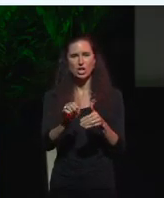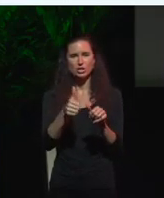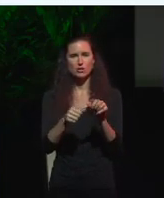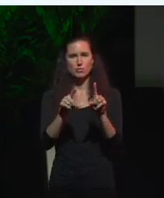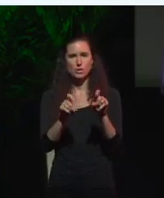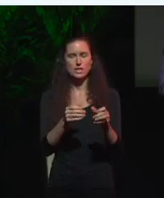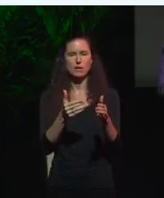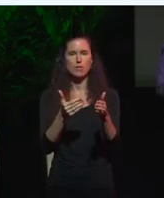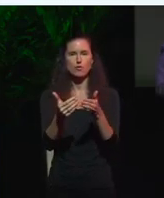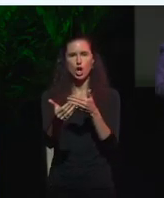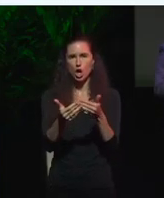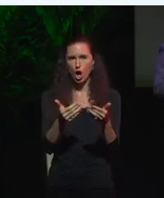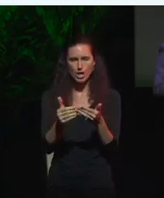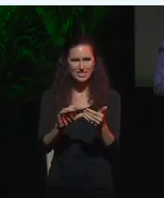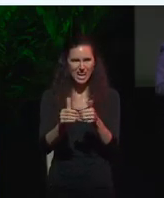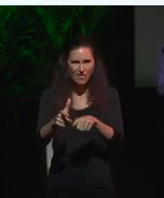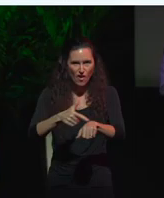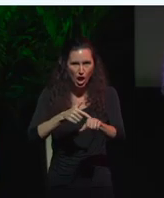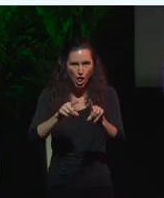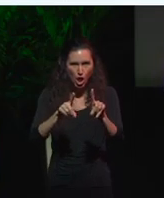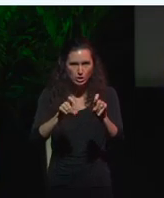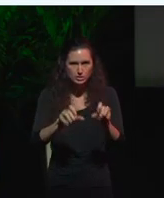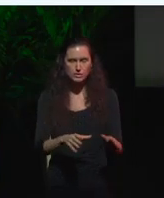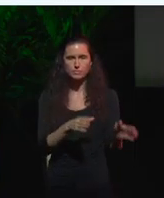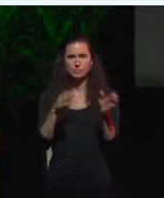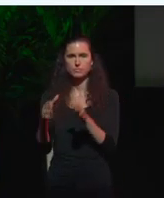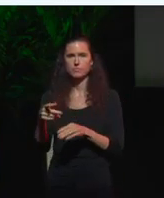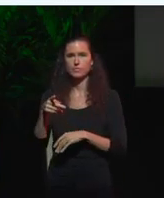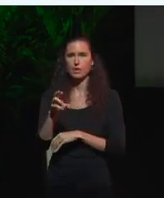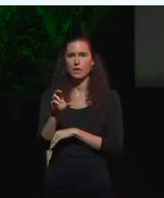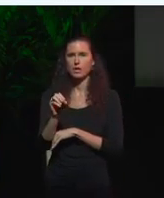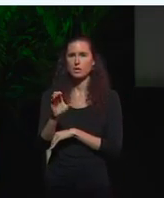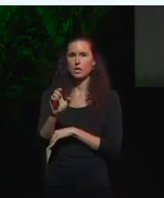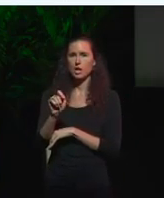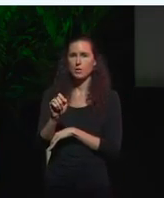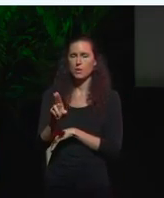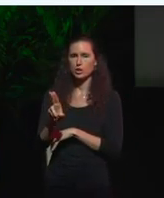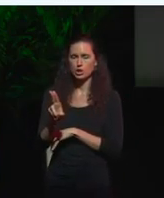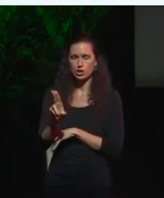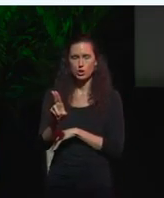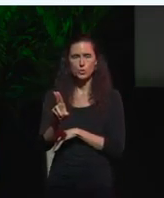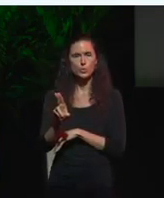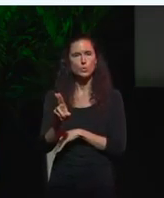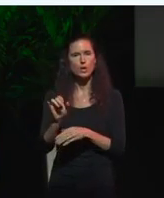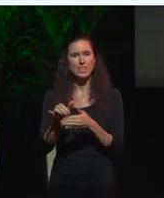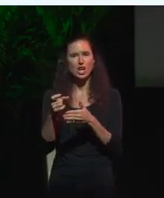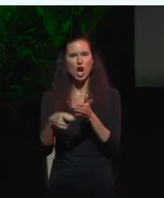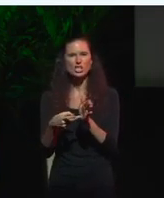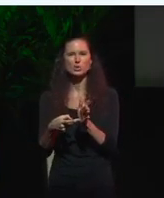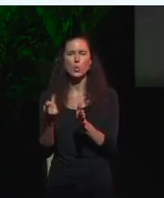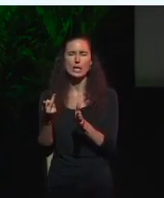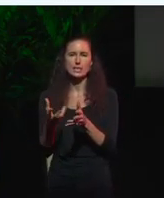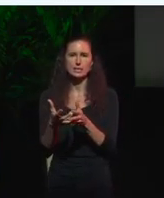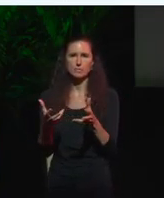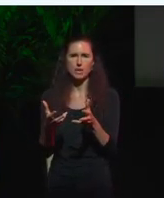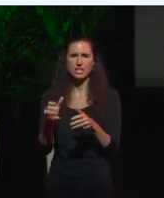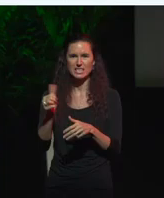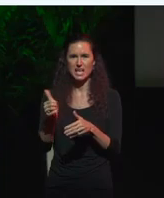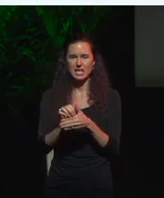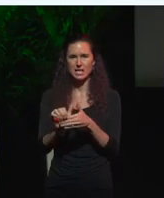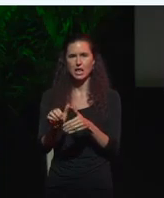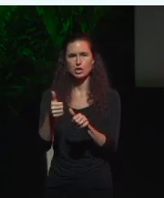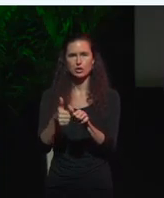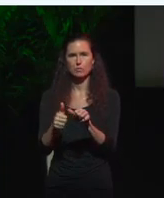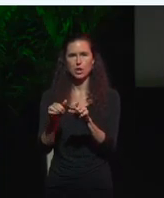regardless of exam length. In the case of Proctor U Review Plus, the cost is twice that much. It is $10